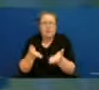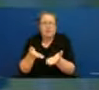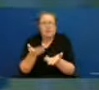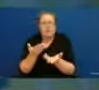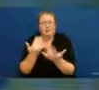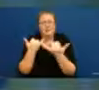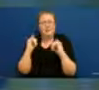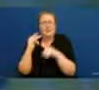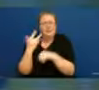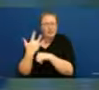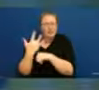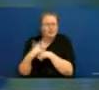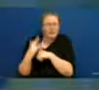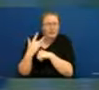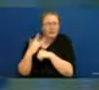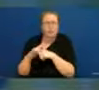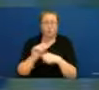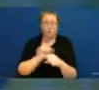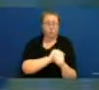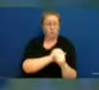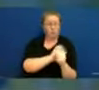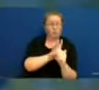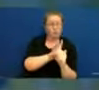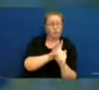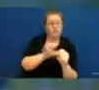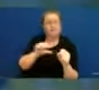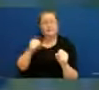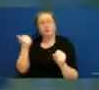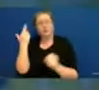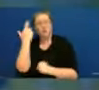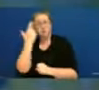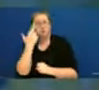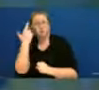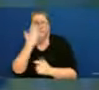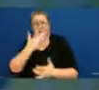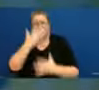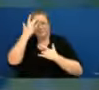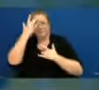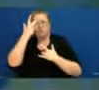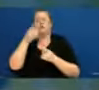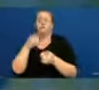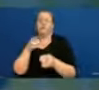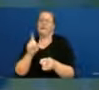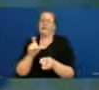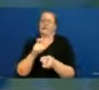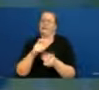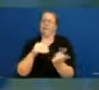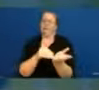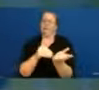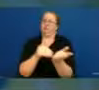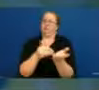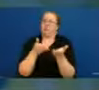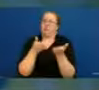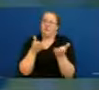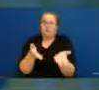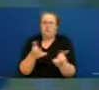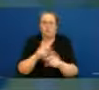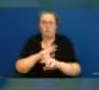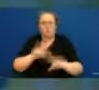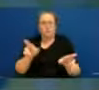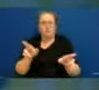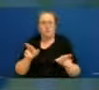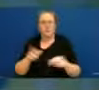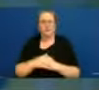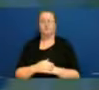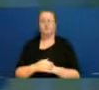for everybody who needs it, whether it's from COVID or from anything else. And we need to protect our schools. That is